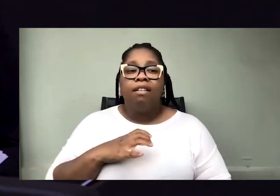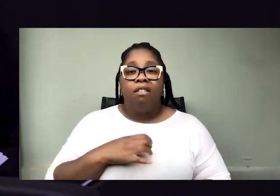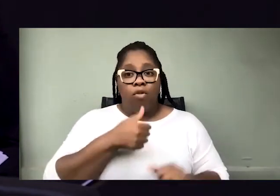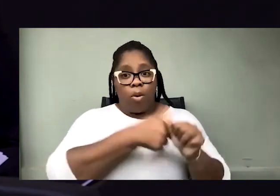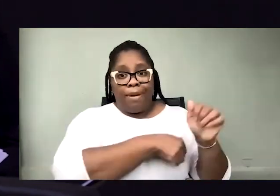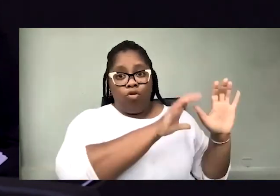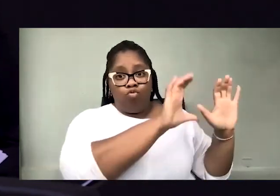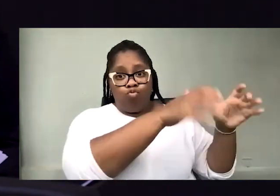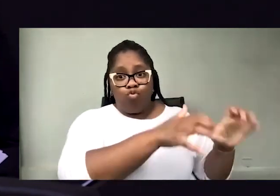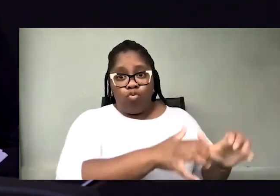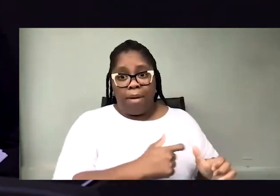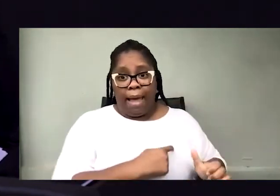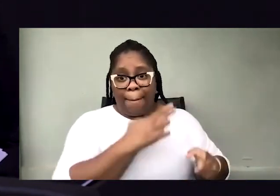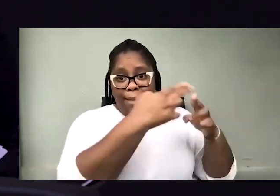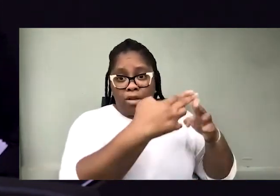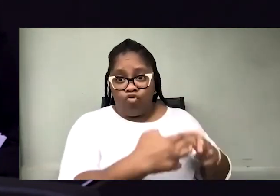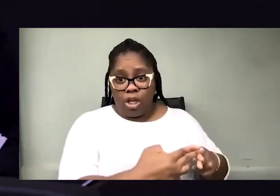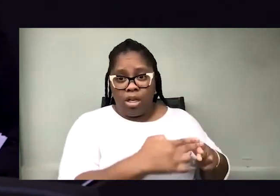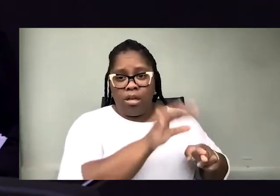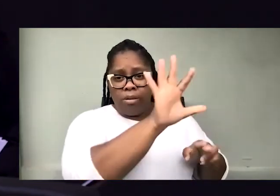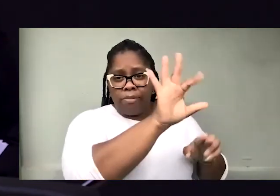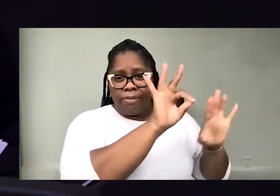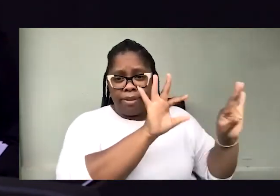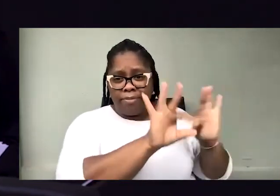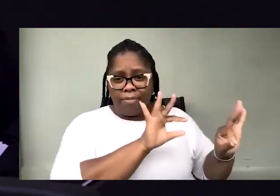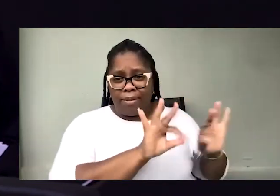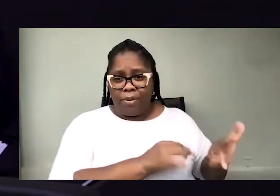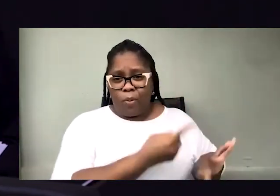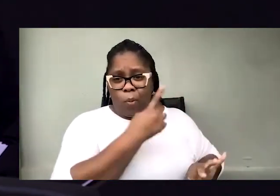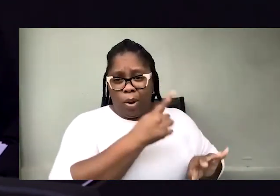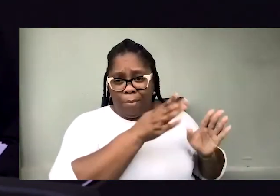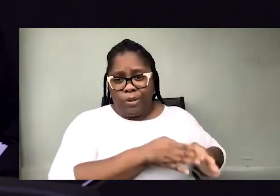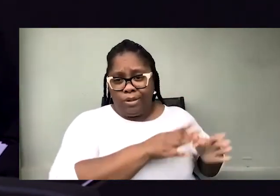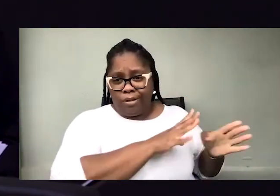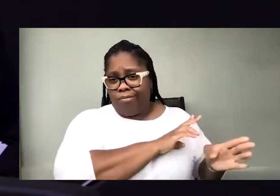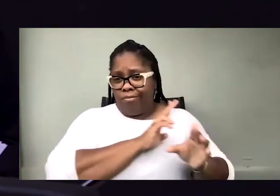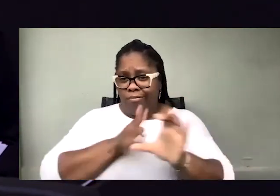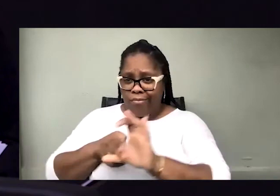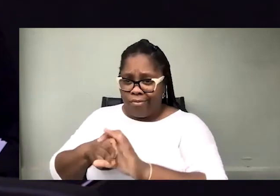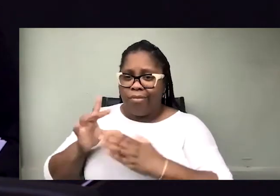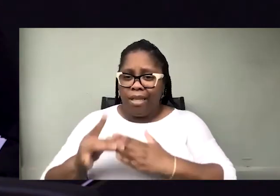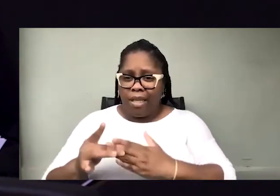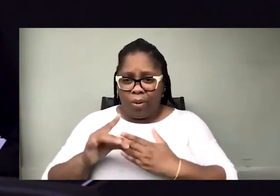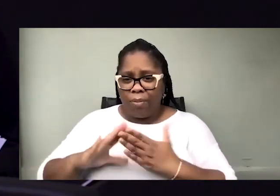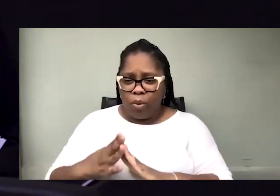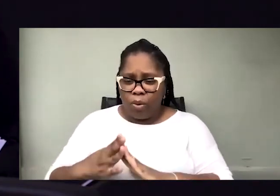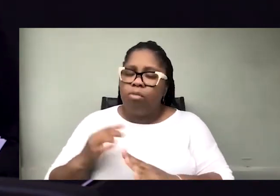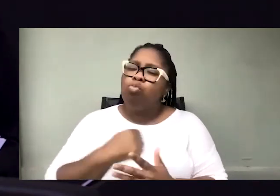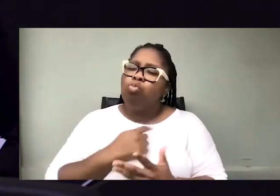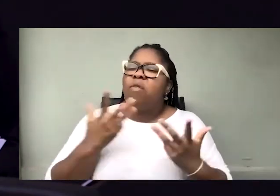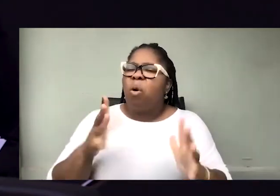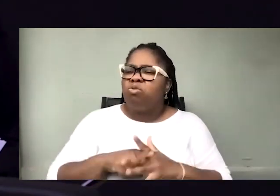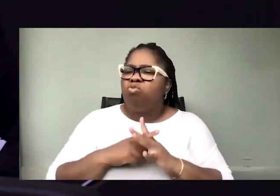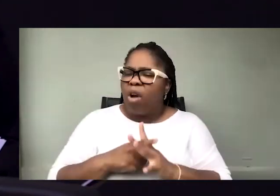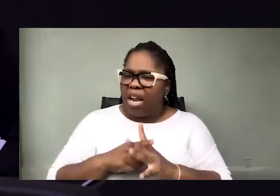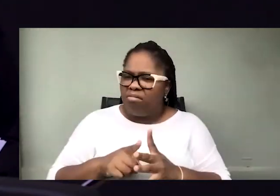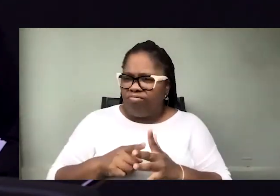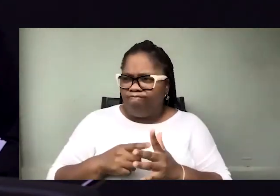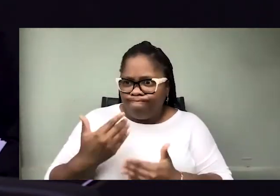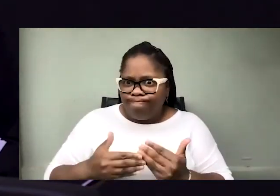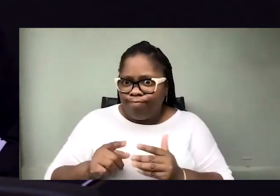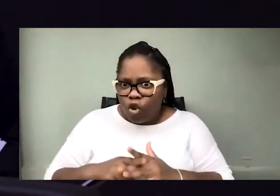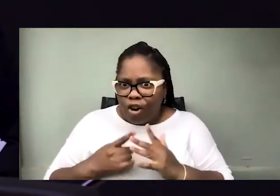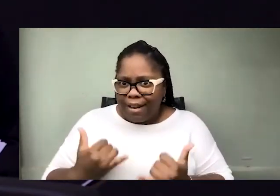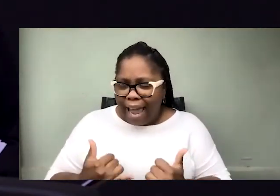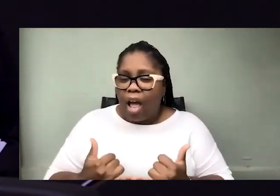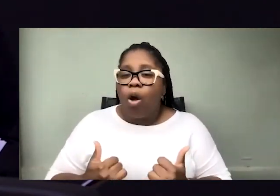those groups that I just mentioned. The county has also tried to get a little bit of a jump start on this by bringing together all the